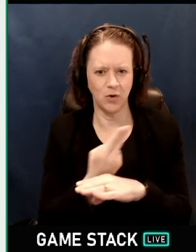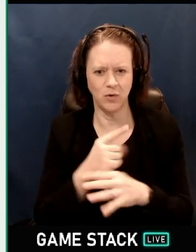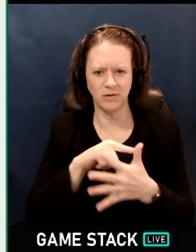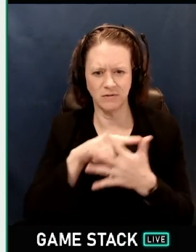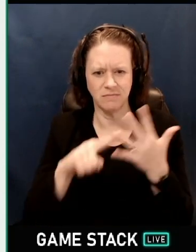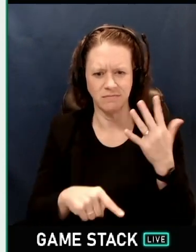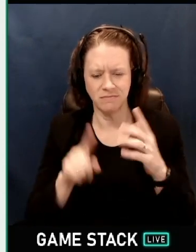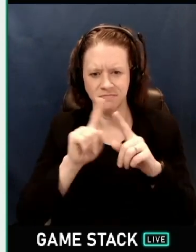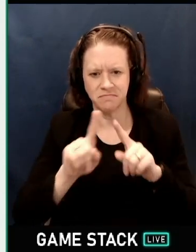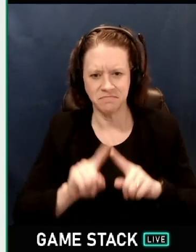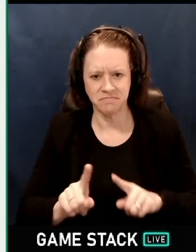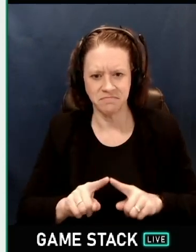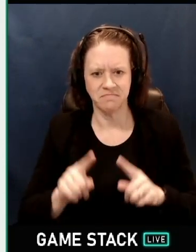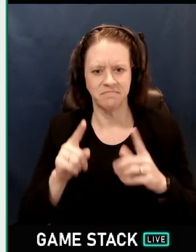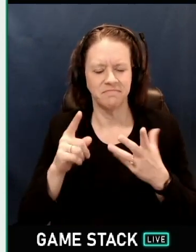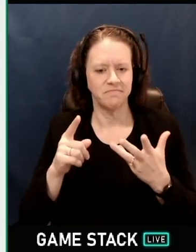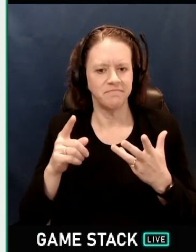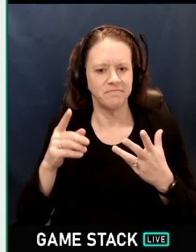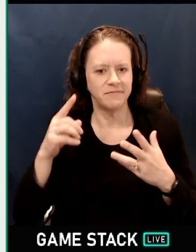game.